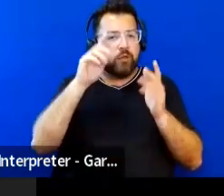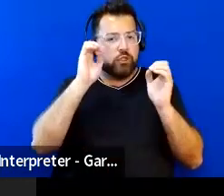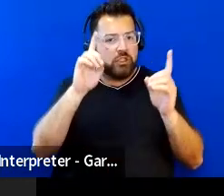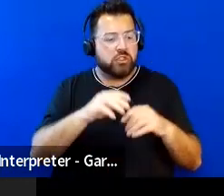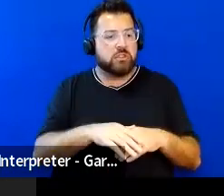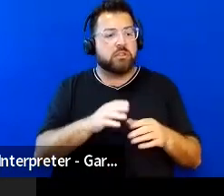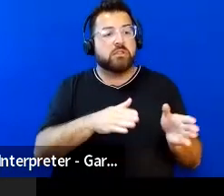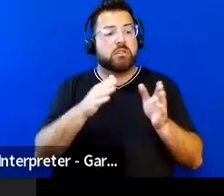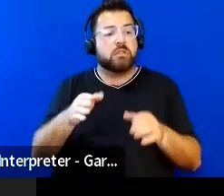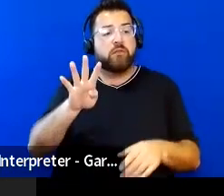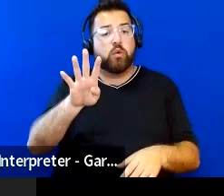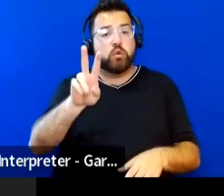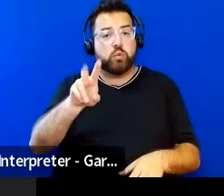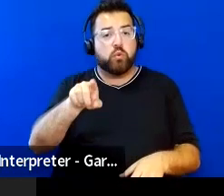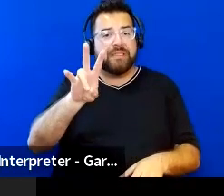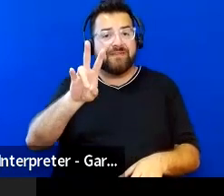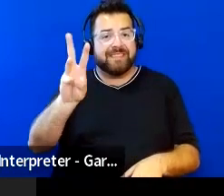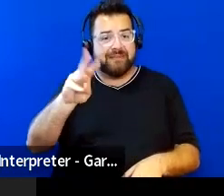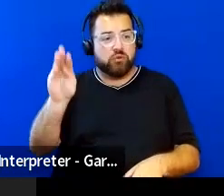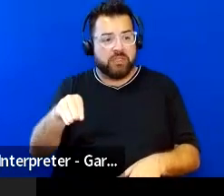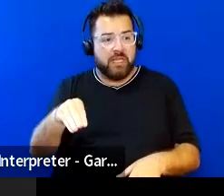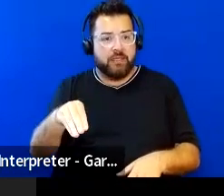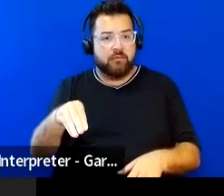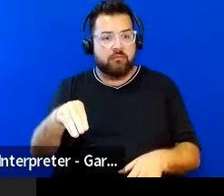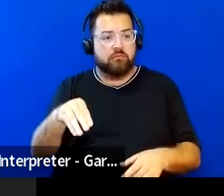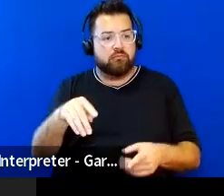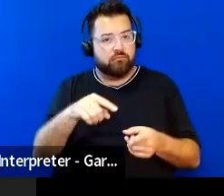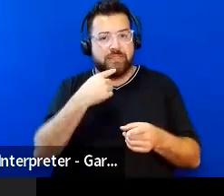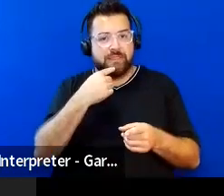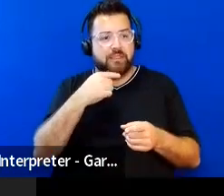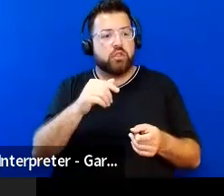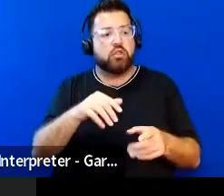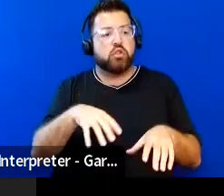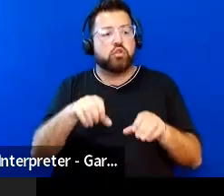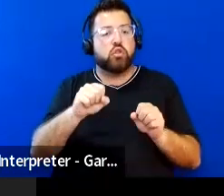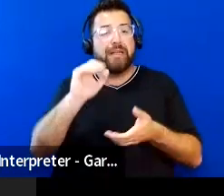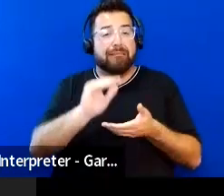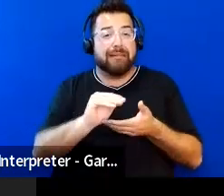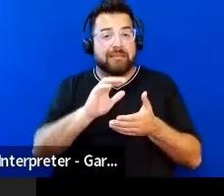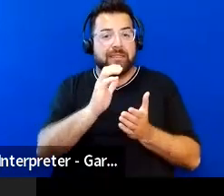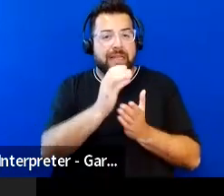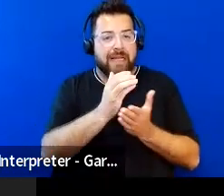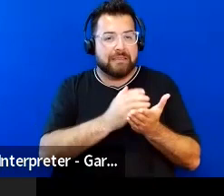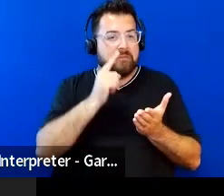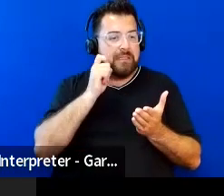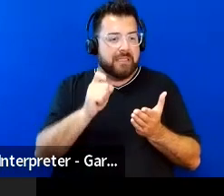42.76% took fewer courses because of the cost of higher textbooks.